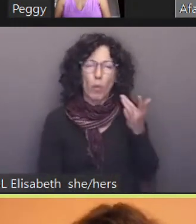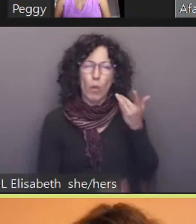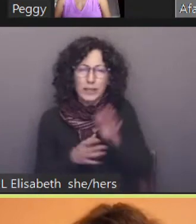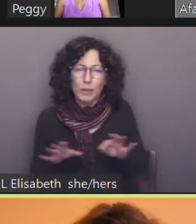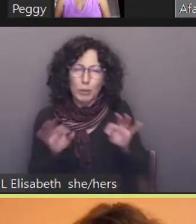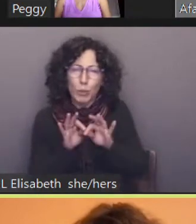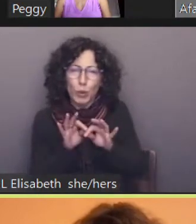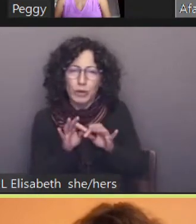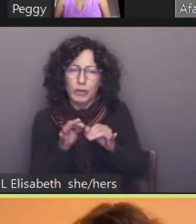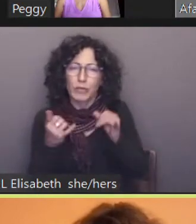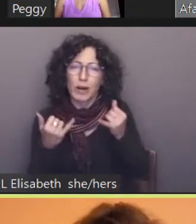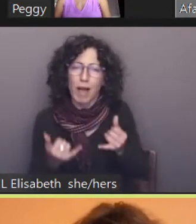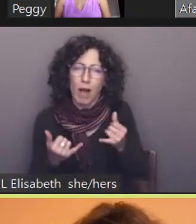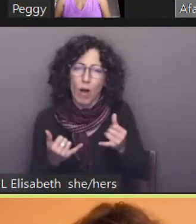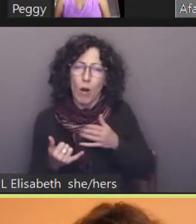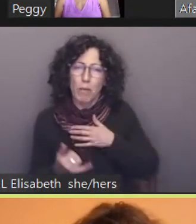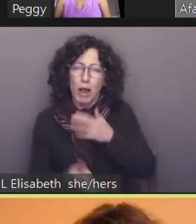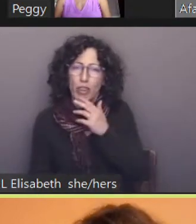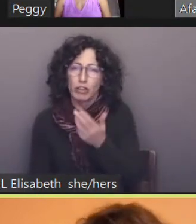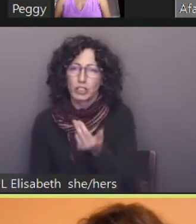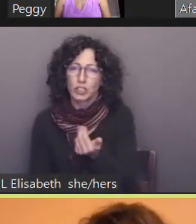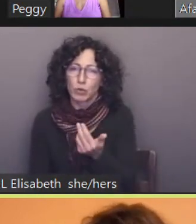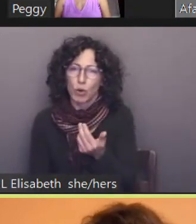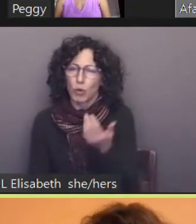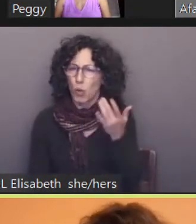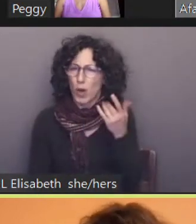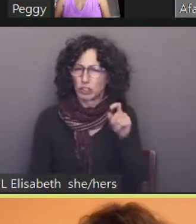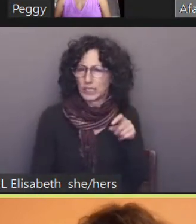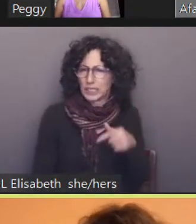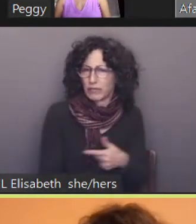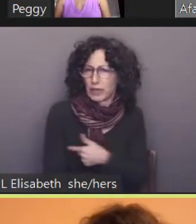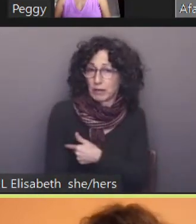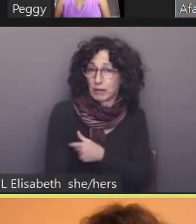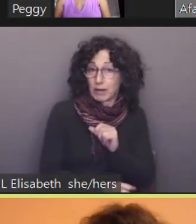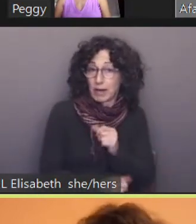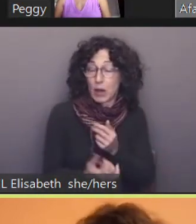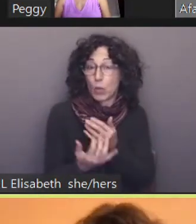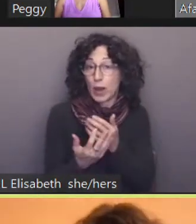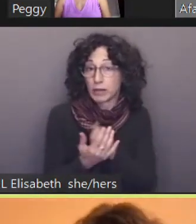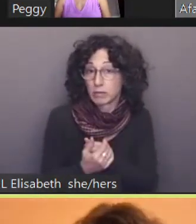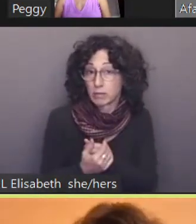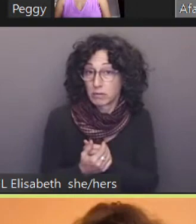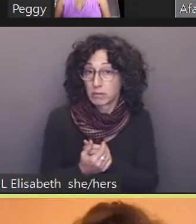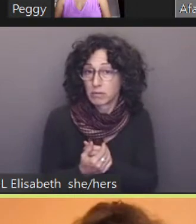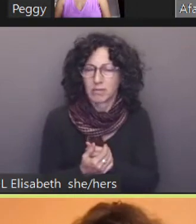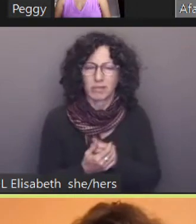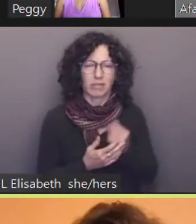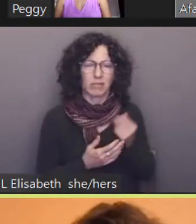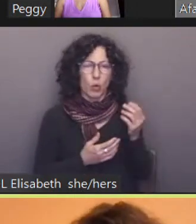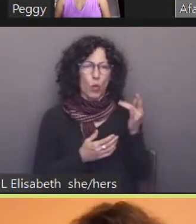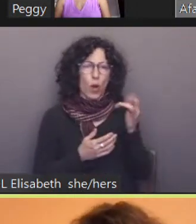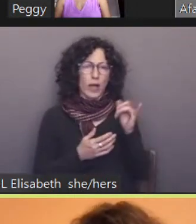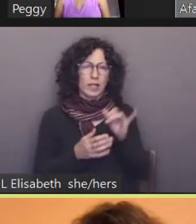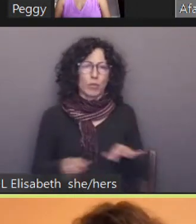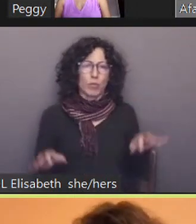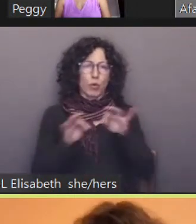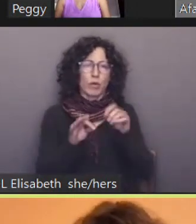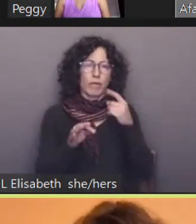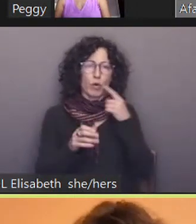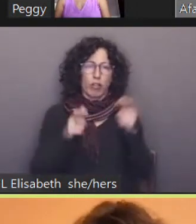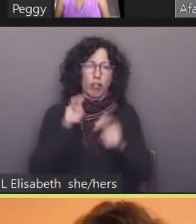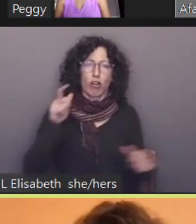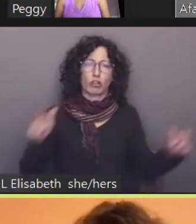get my 13-year-old vaccinated? Can we wait? What is the importance on the larger San Francisco